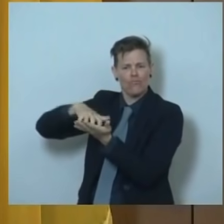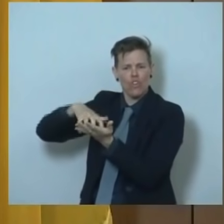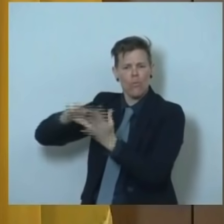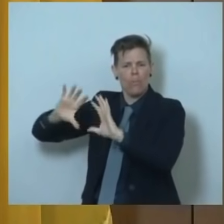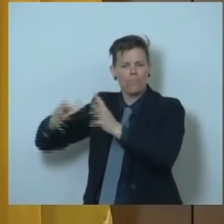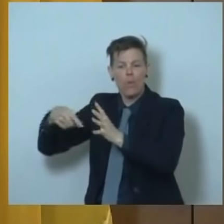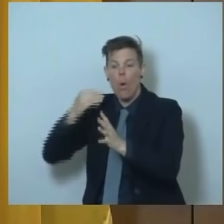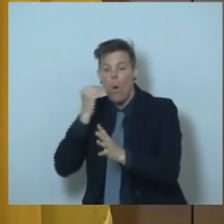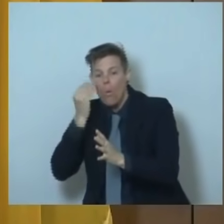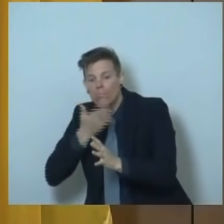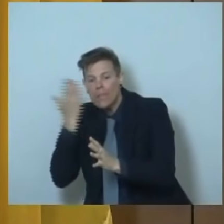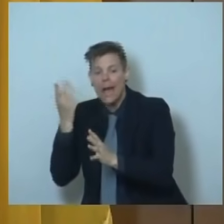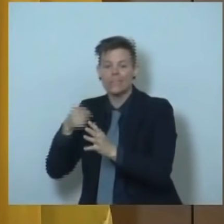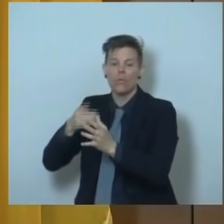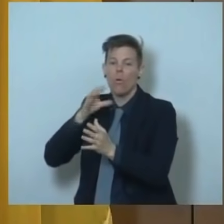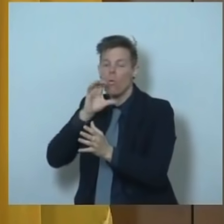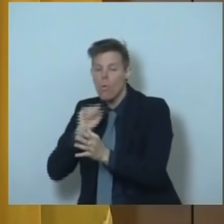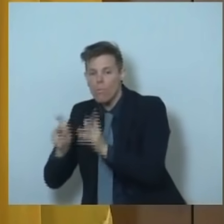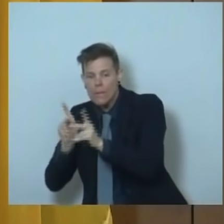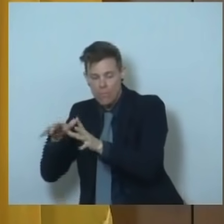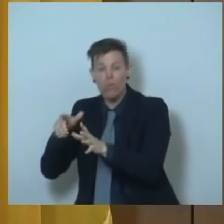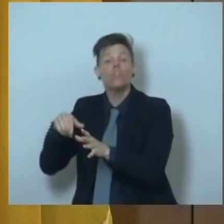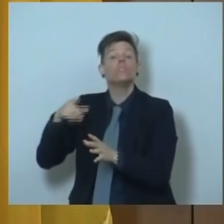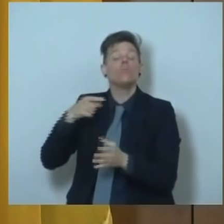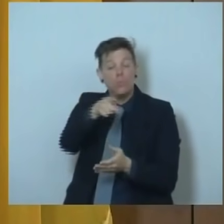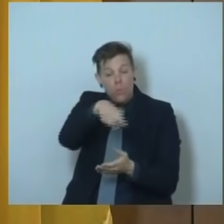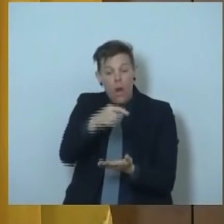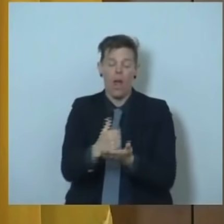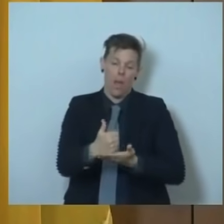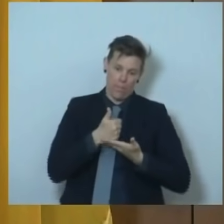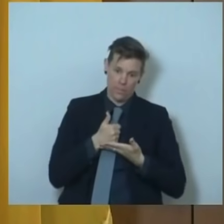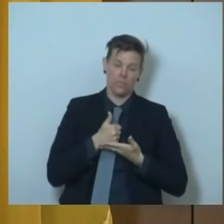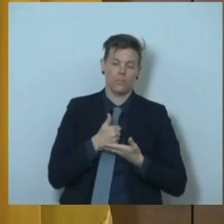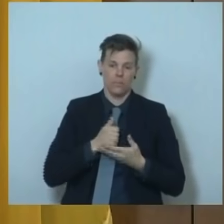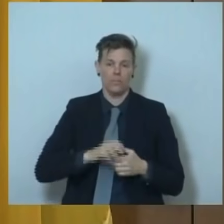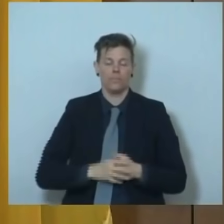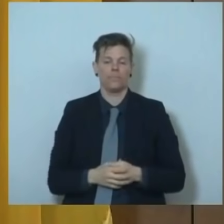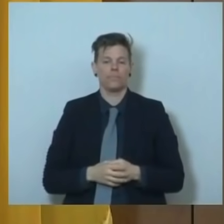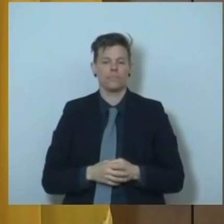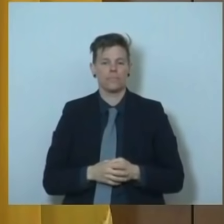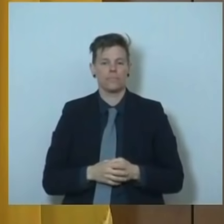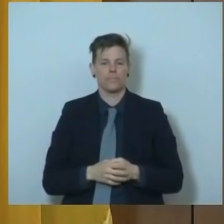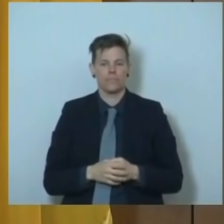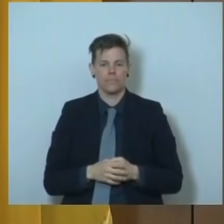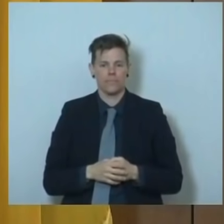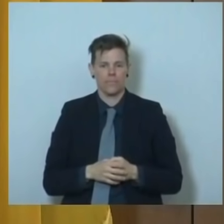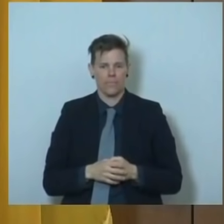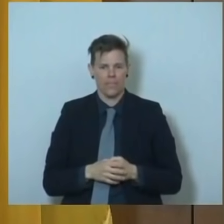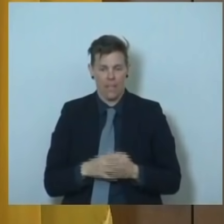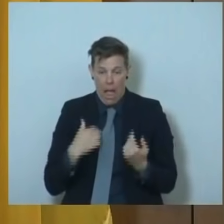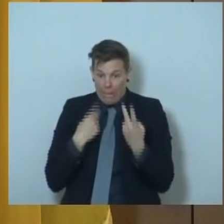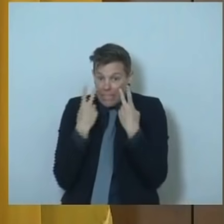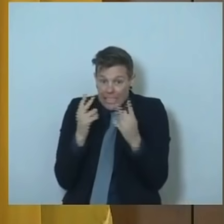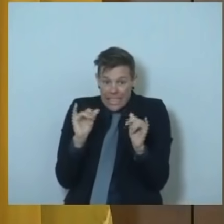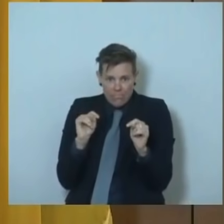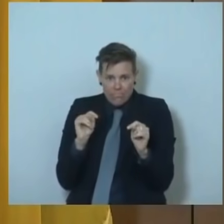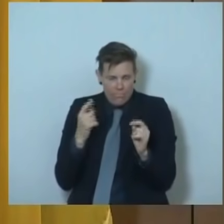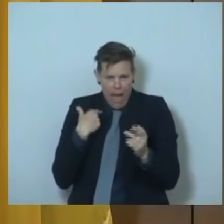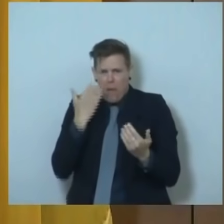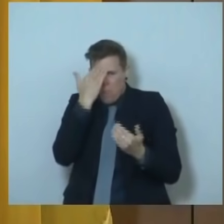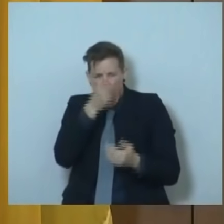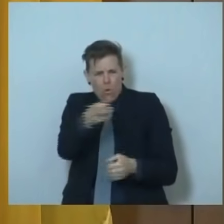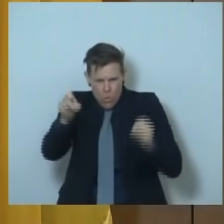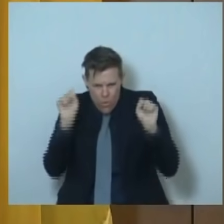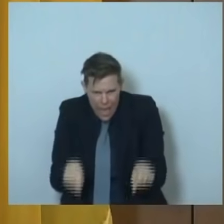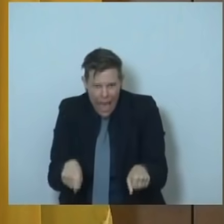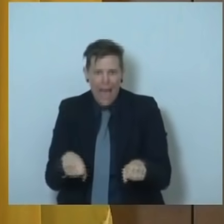we've demonstrated, you've demonstrated, we can do this. In fact, we're all in it together in New Mexico. Let's